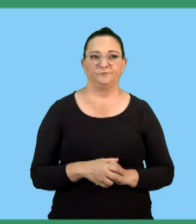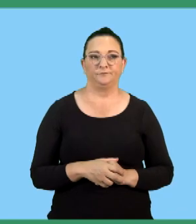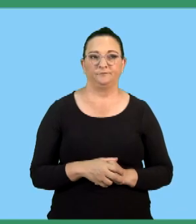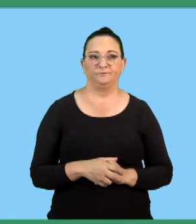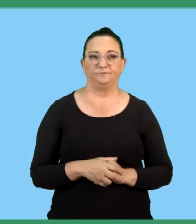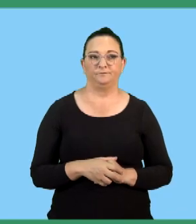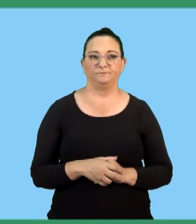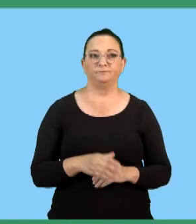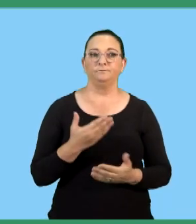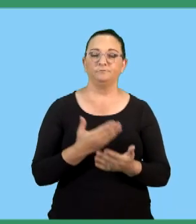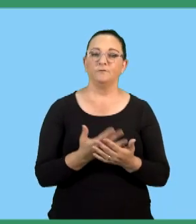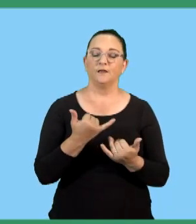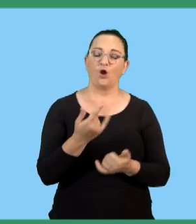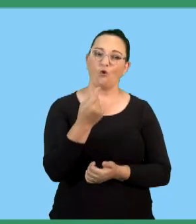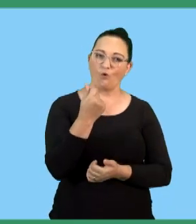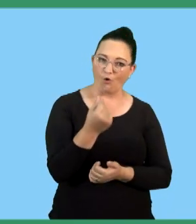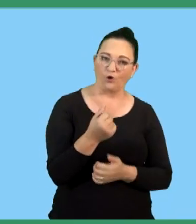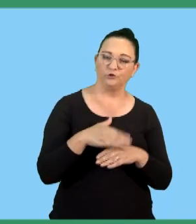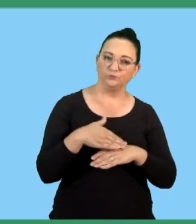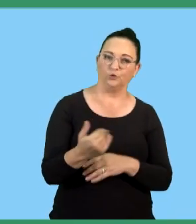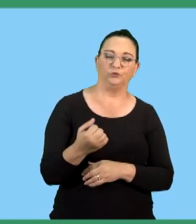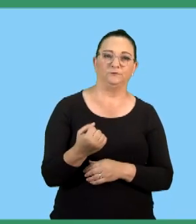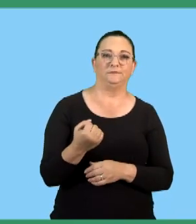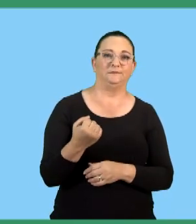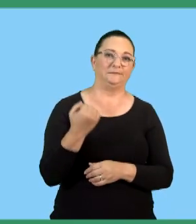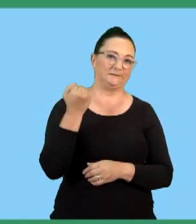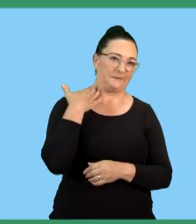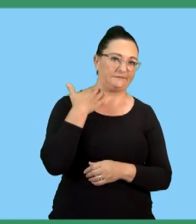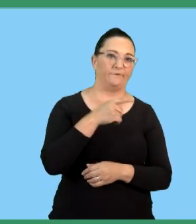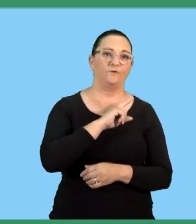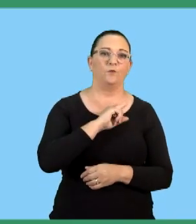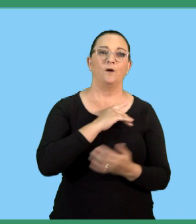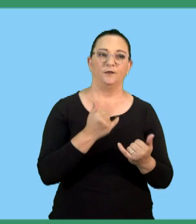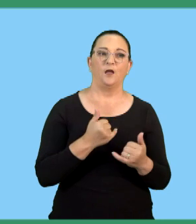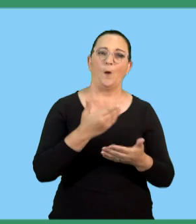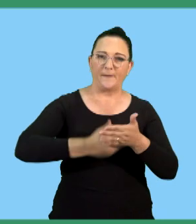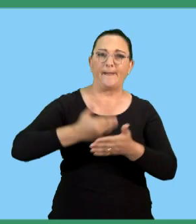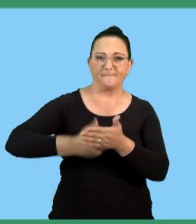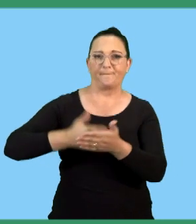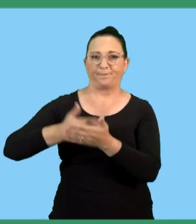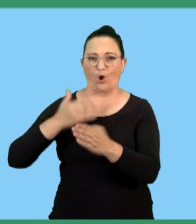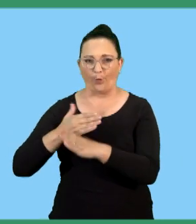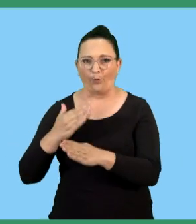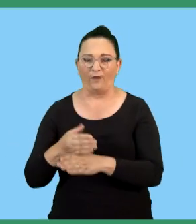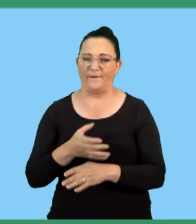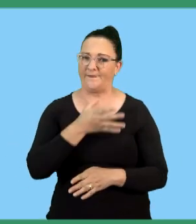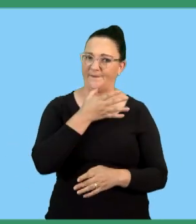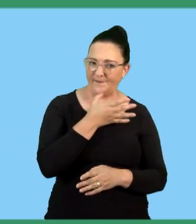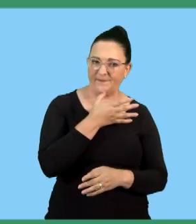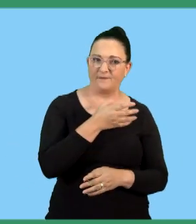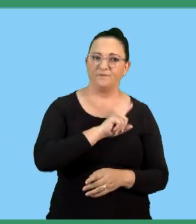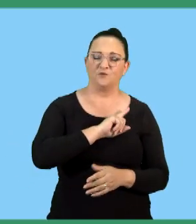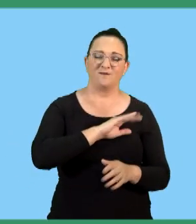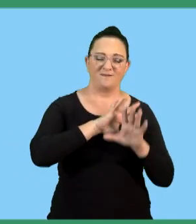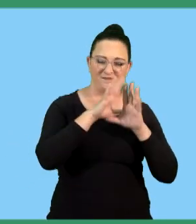it increases the cost as the process requires a large amount of paperwork. Obviously, we have to write